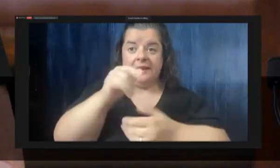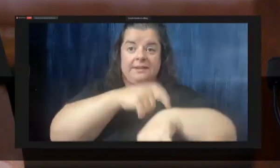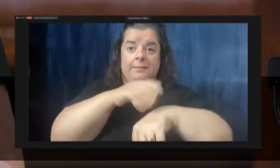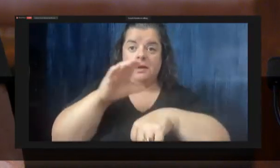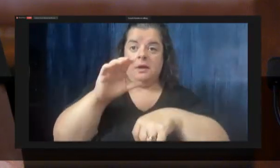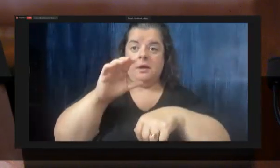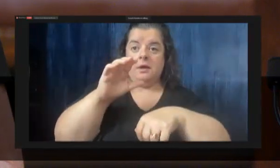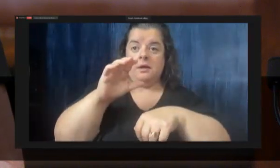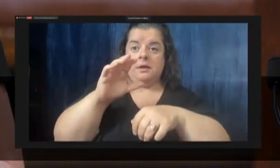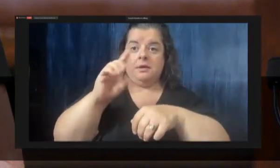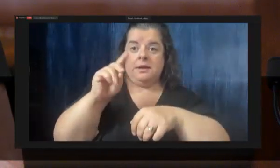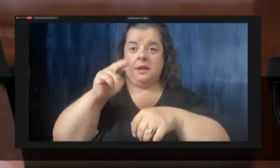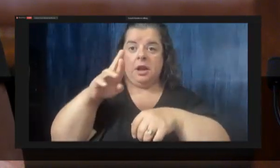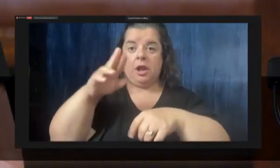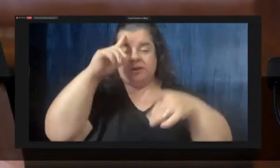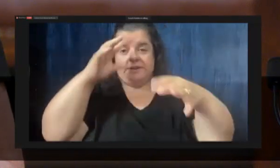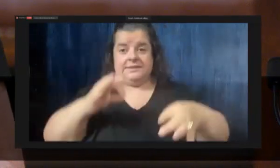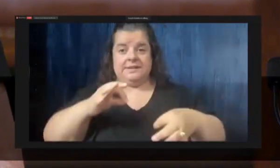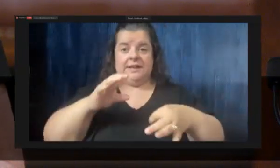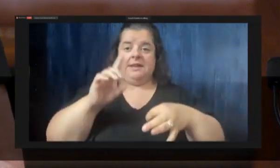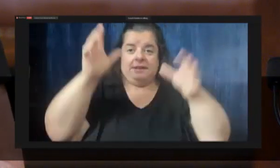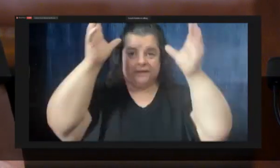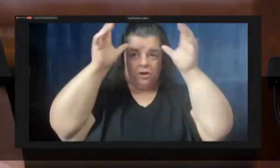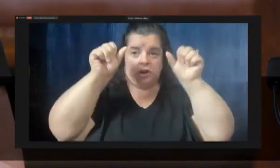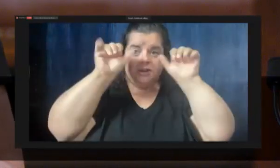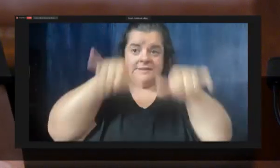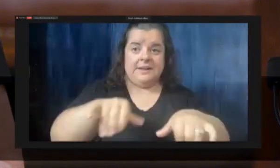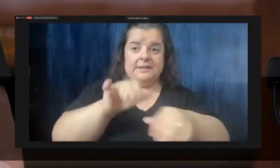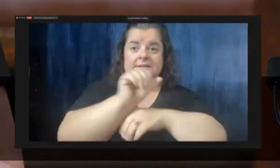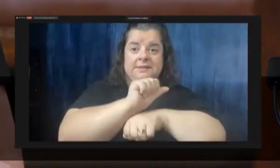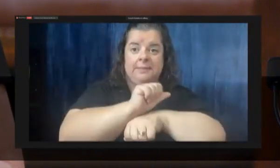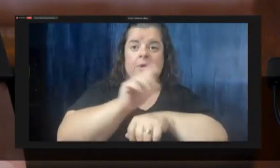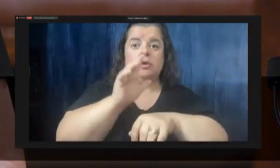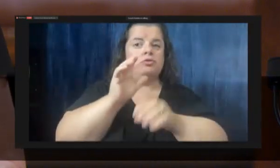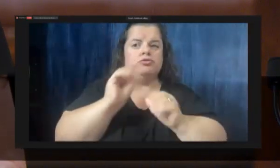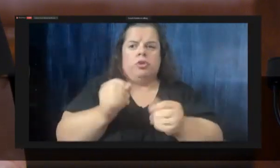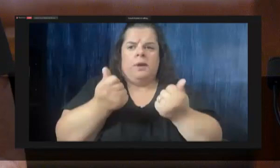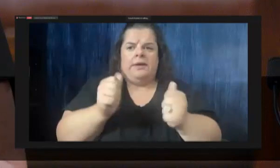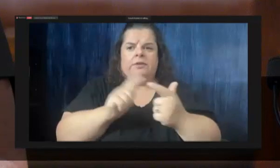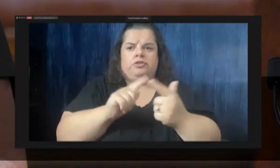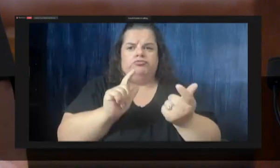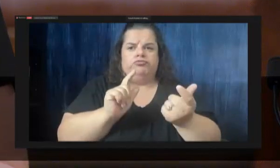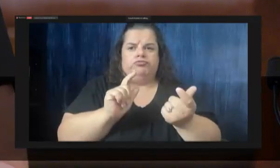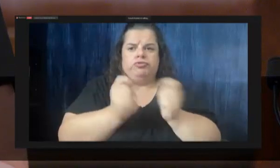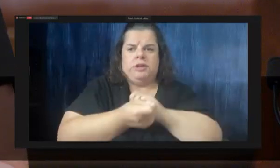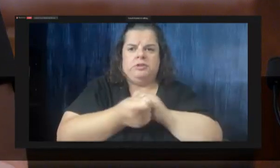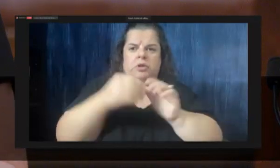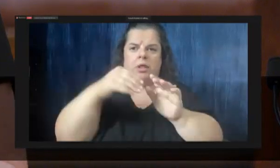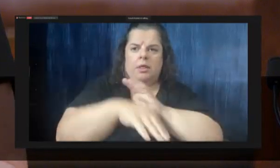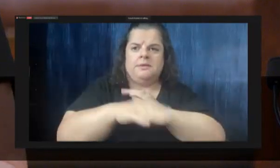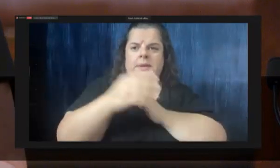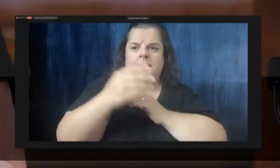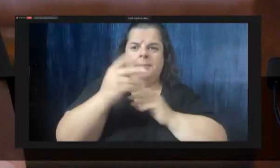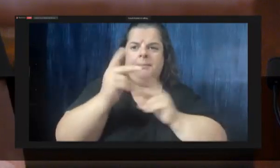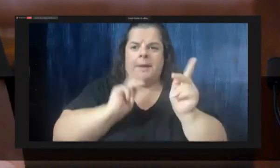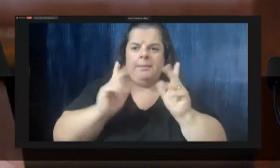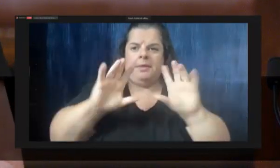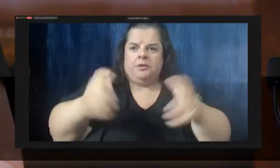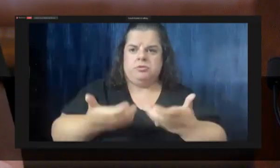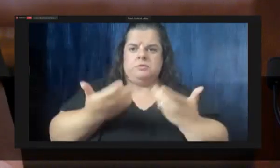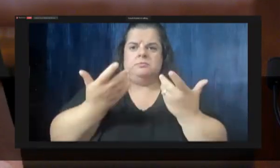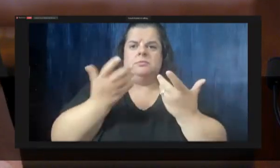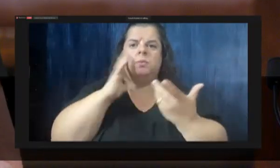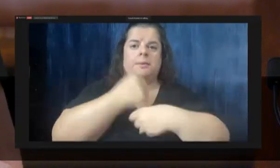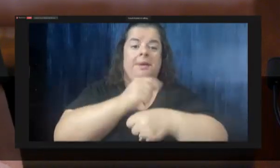population in Tubi was stable, no efforts to curb the population were made. These are the people you're putting in charge of controlling